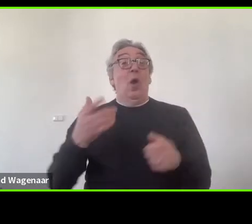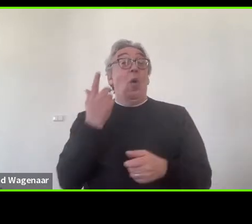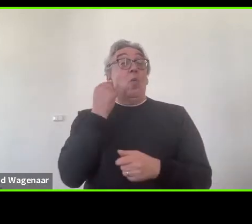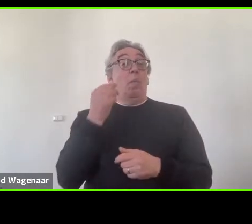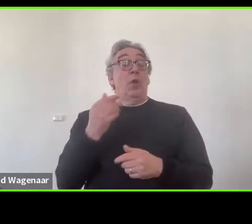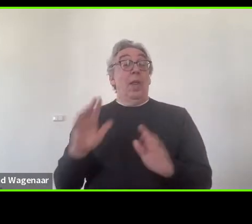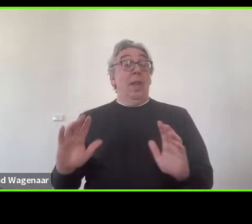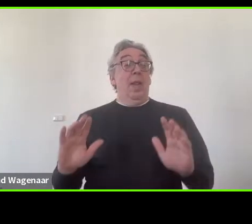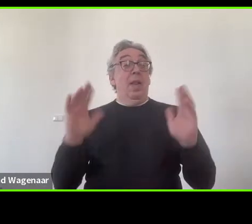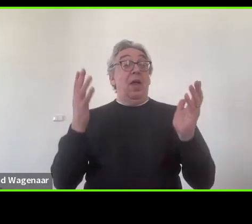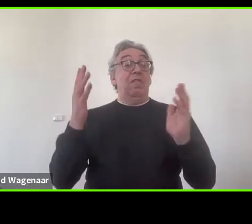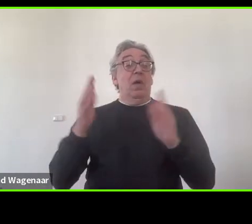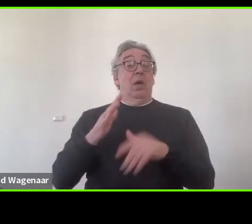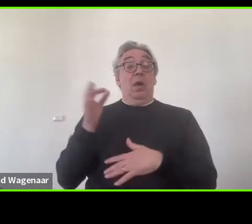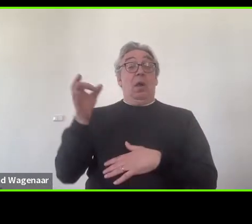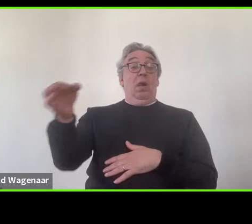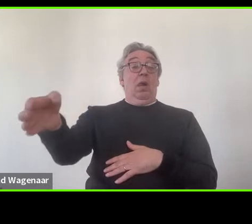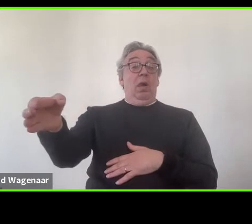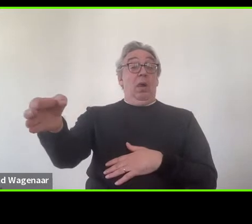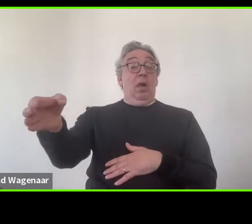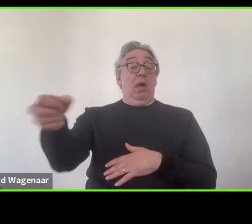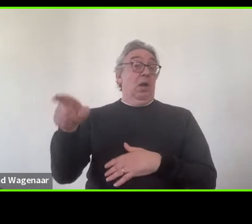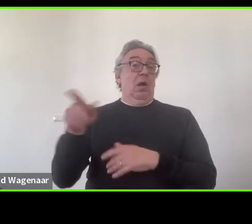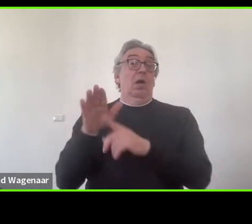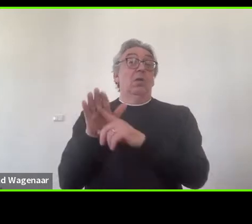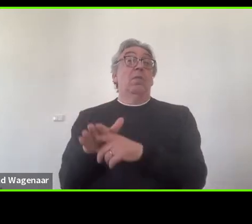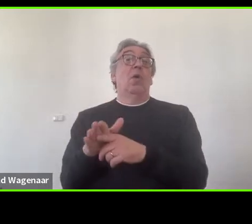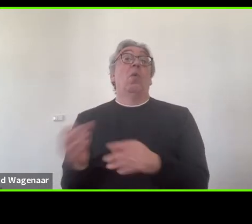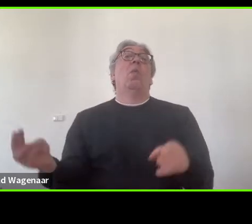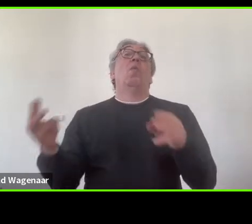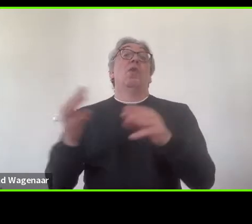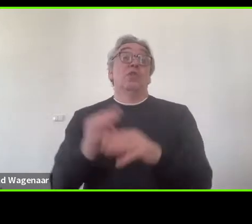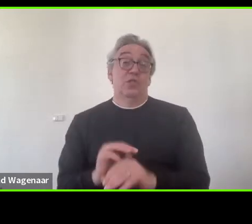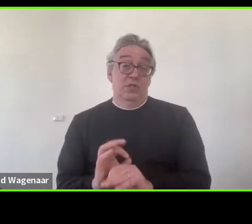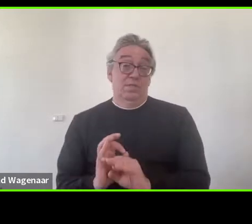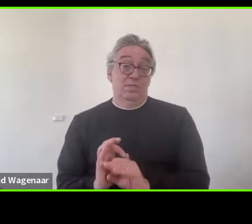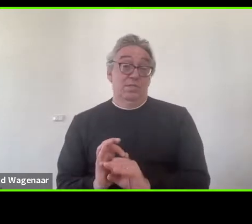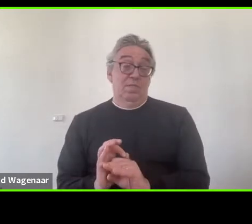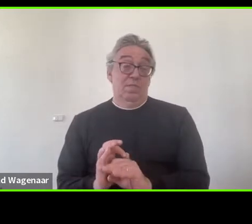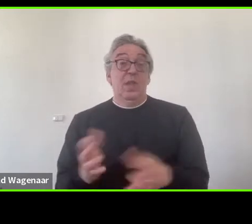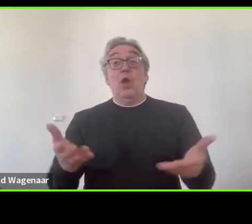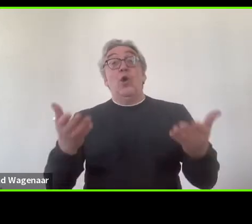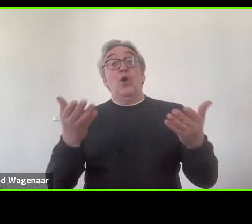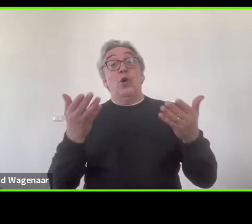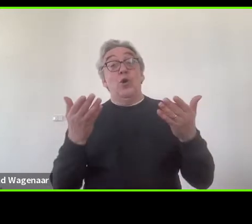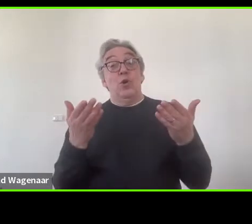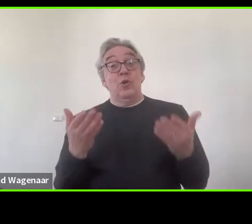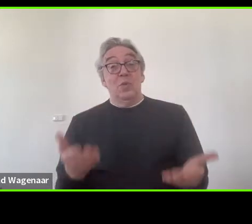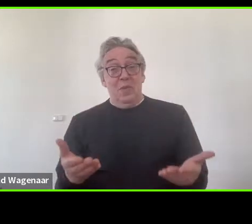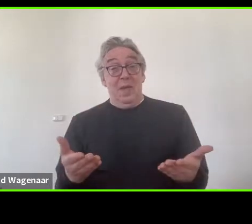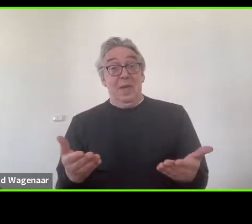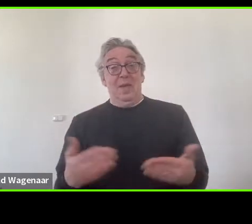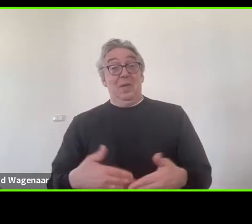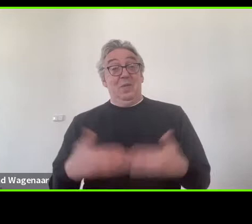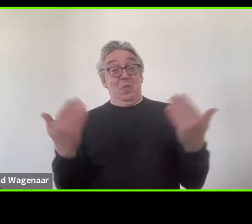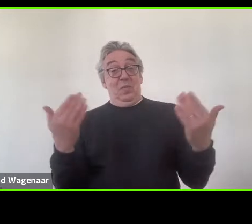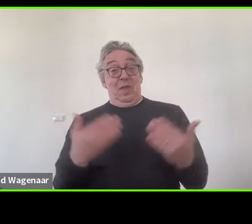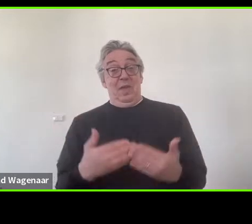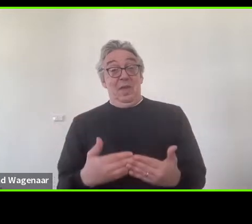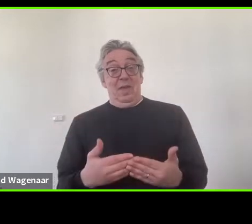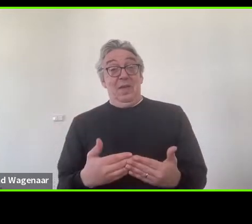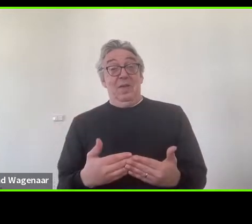why the theme for today's International Day, Breaking the Bias, resonates